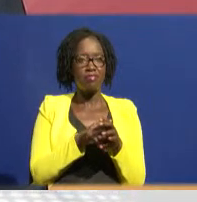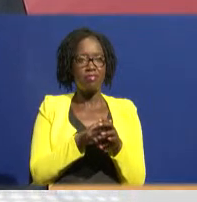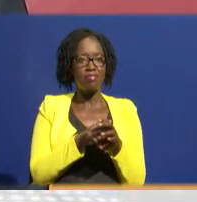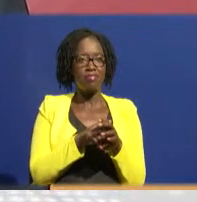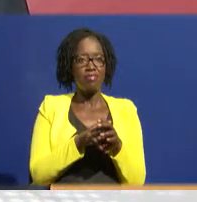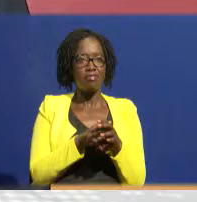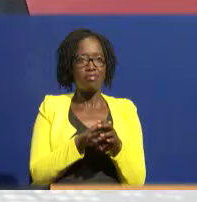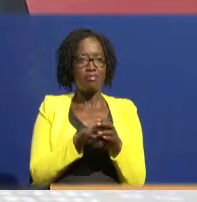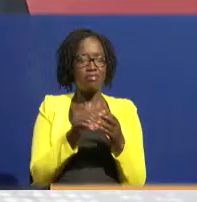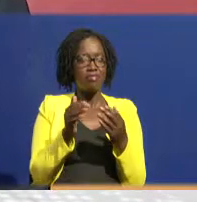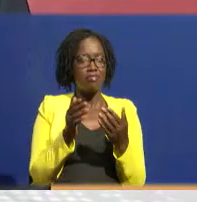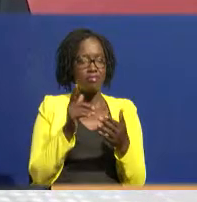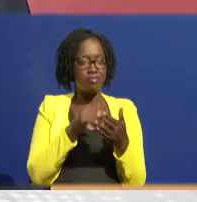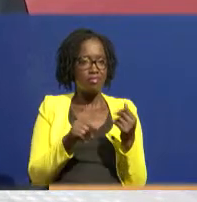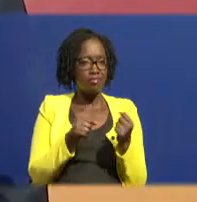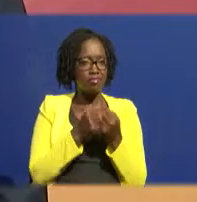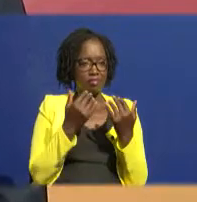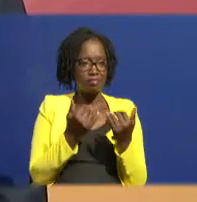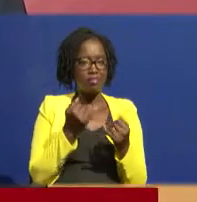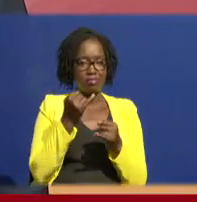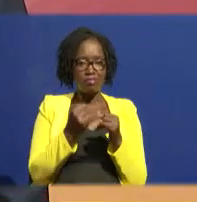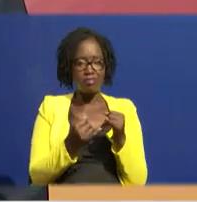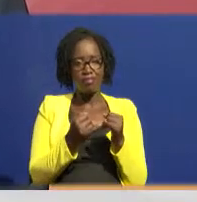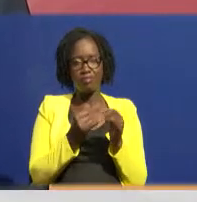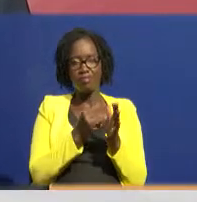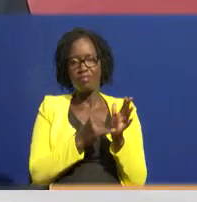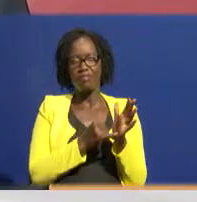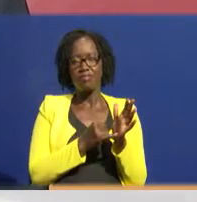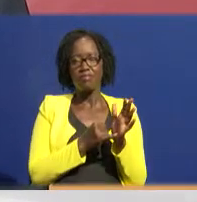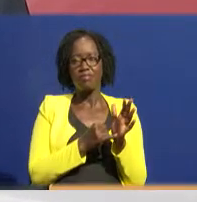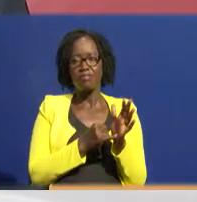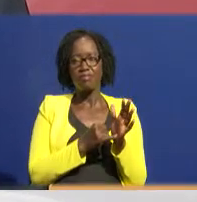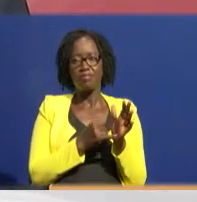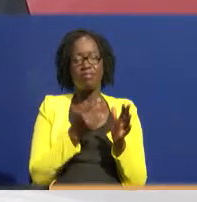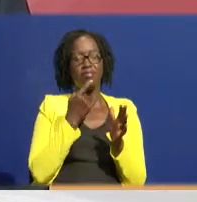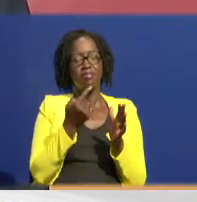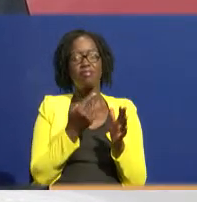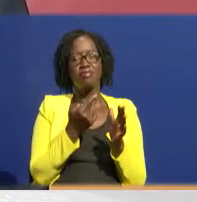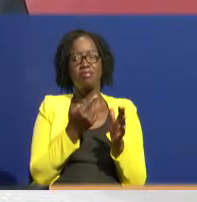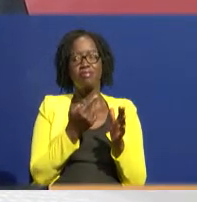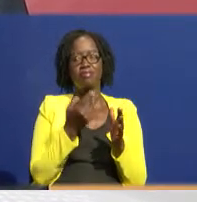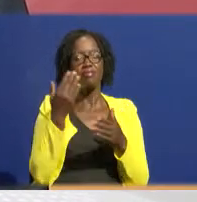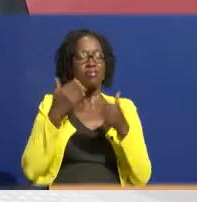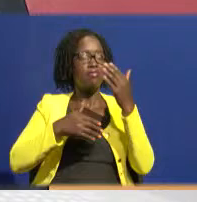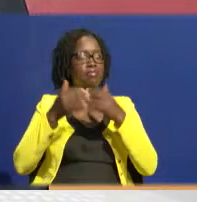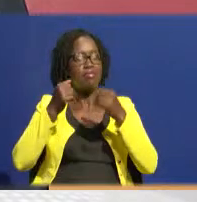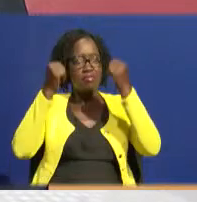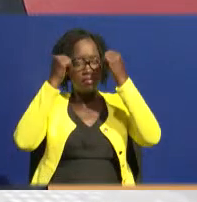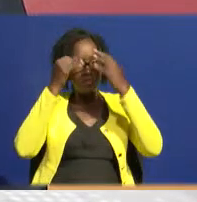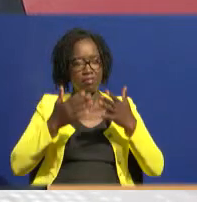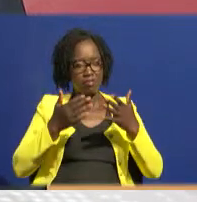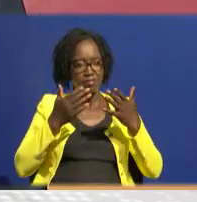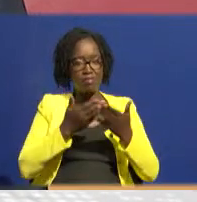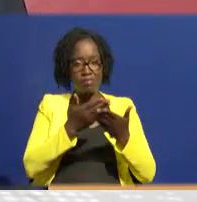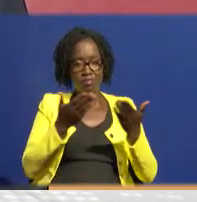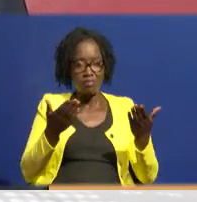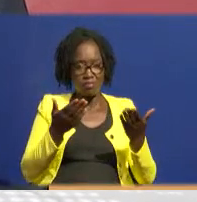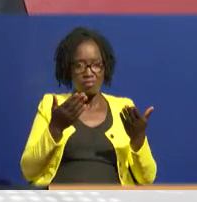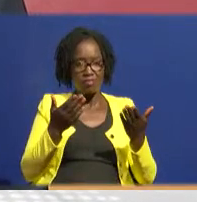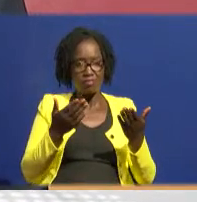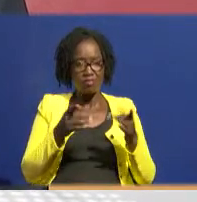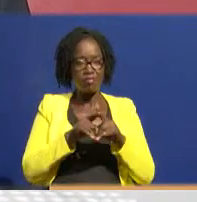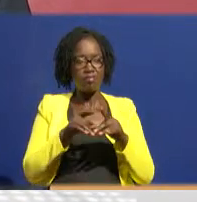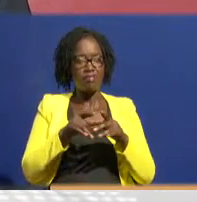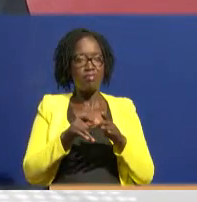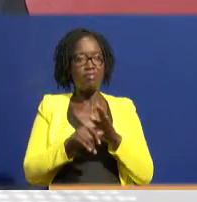in what is happening now. Lastly, is just to tell our university students who are just outside there, because they are still